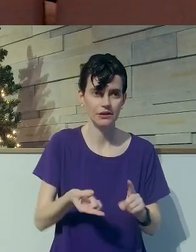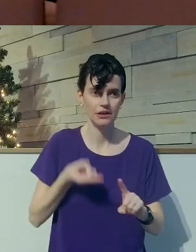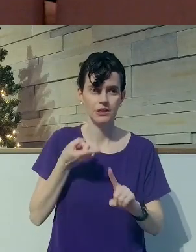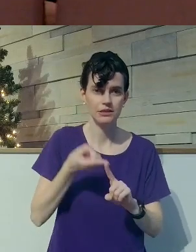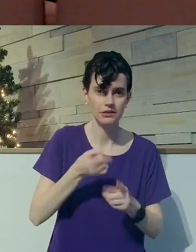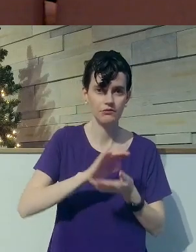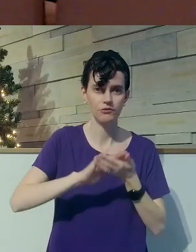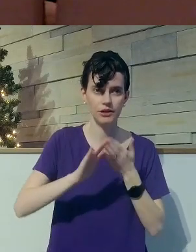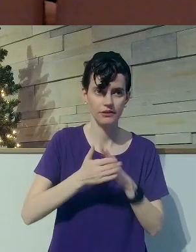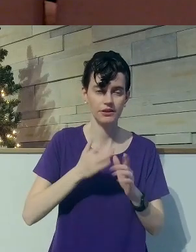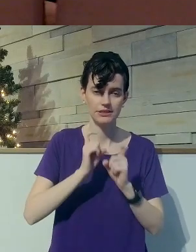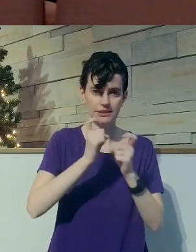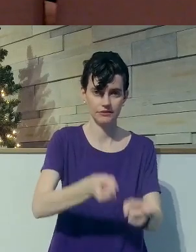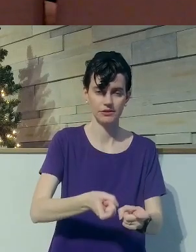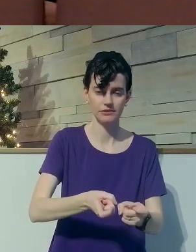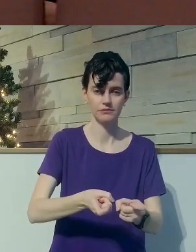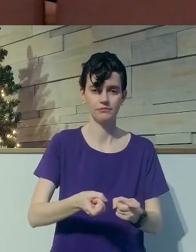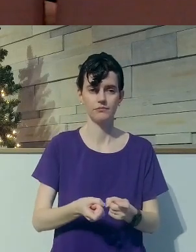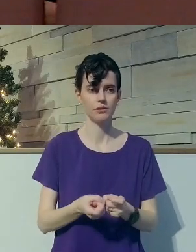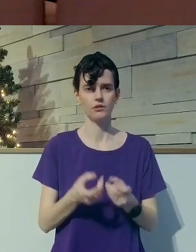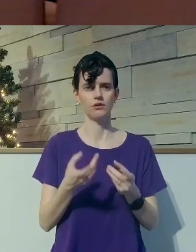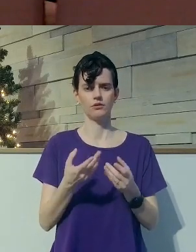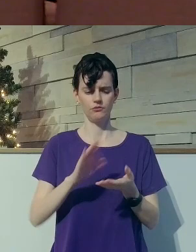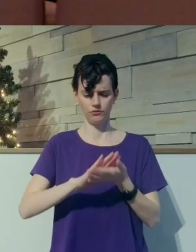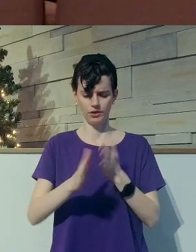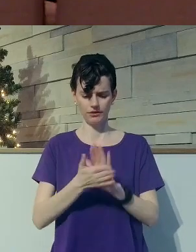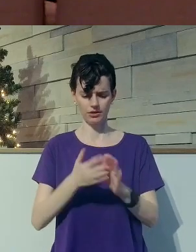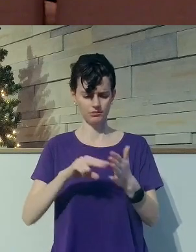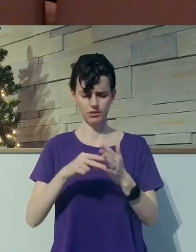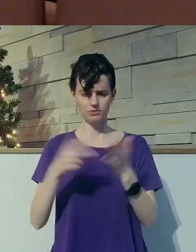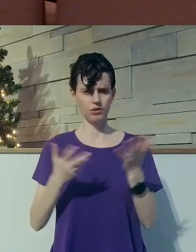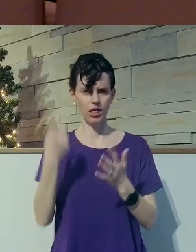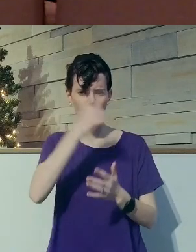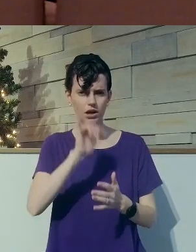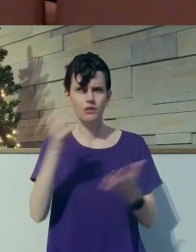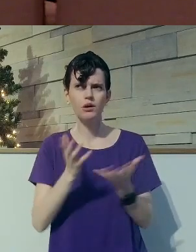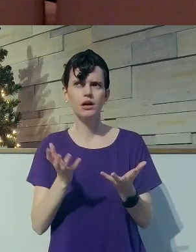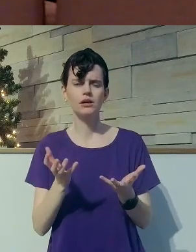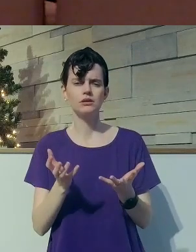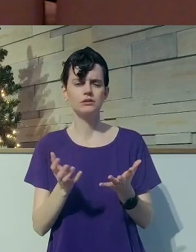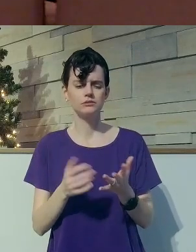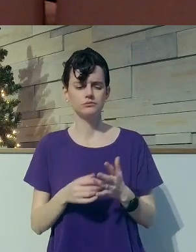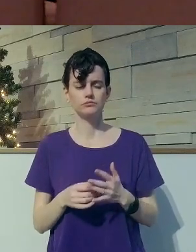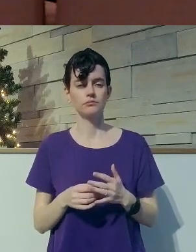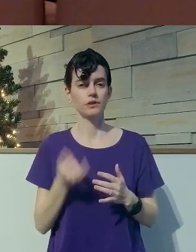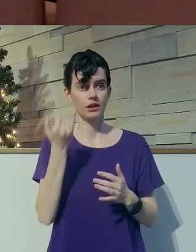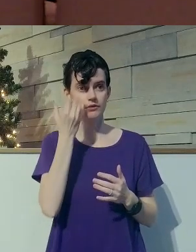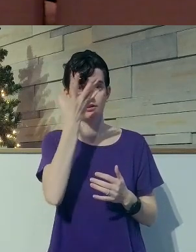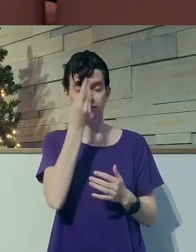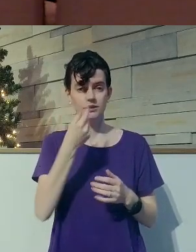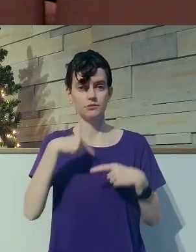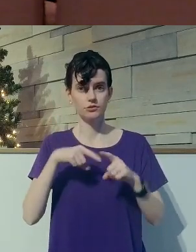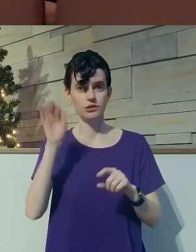forgiveness is extended. So then what is forgiveness? What does that look like? And if you sleep during